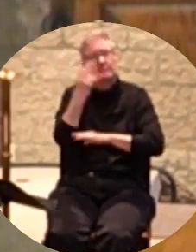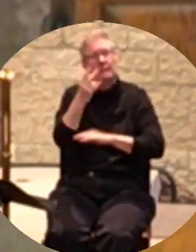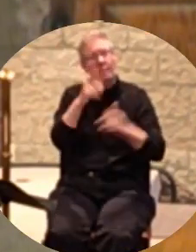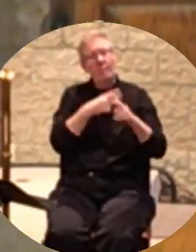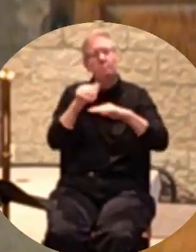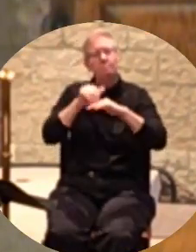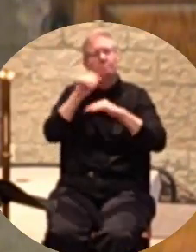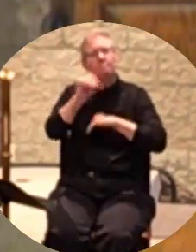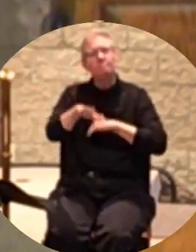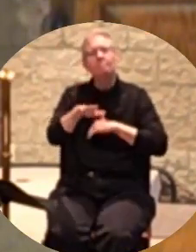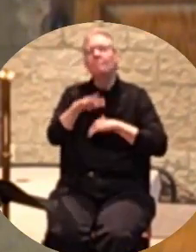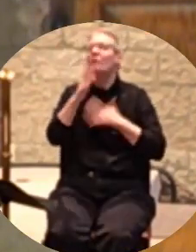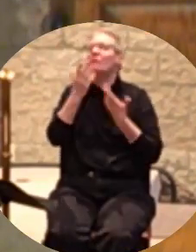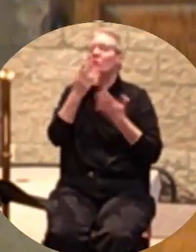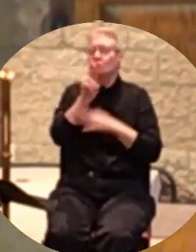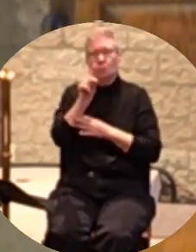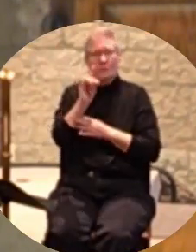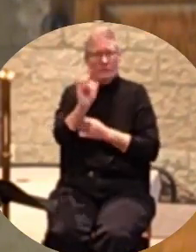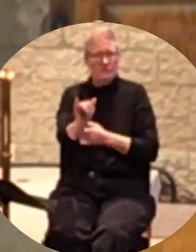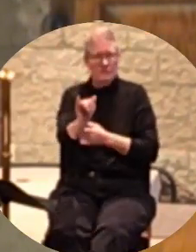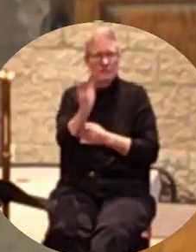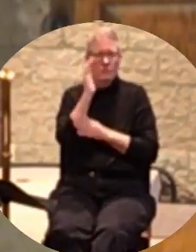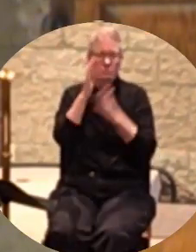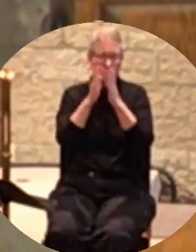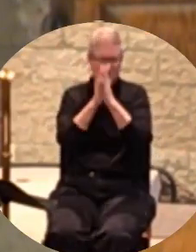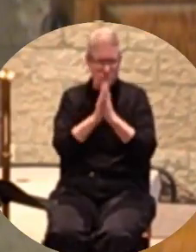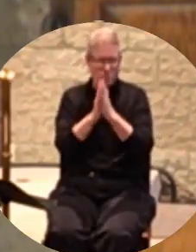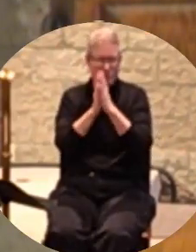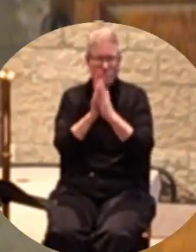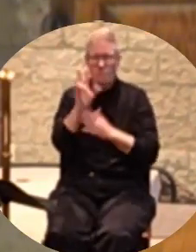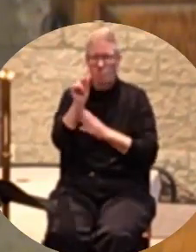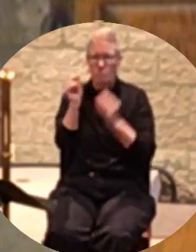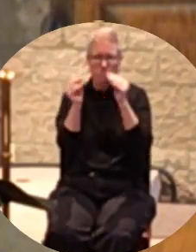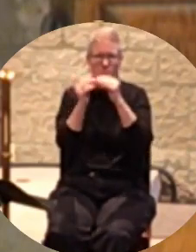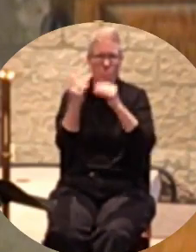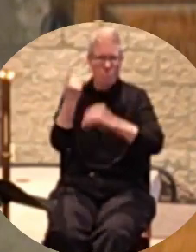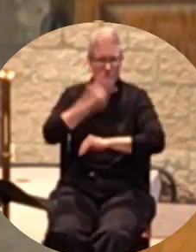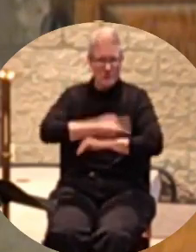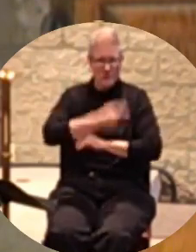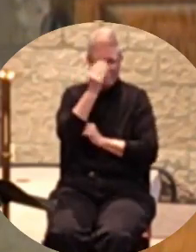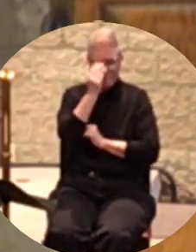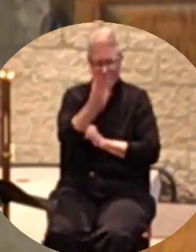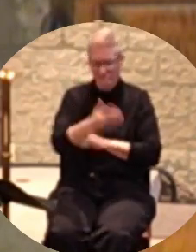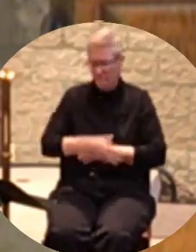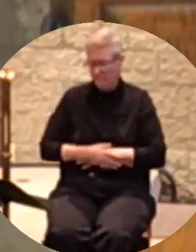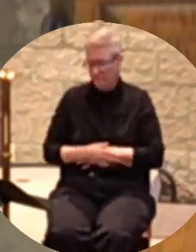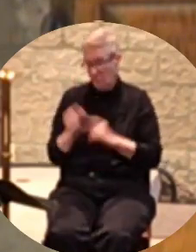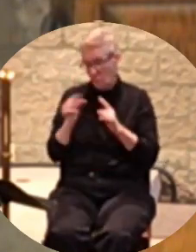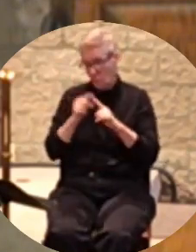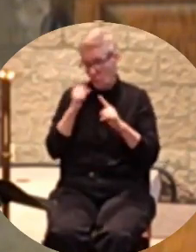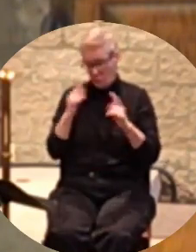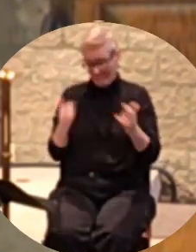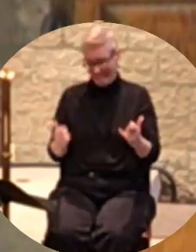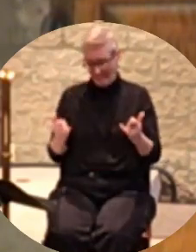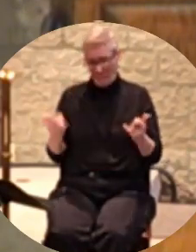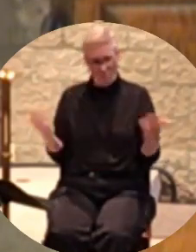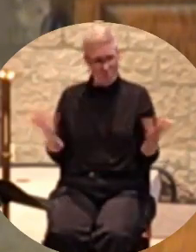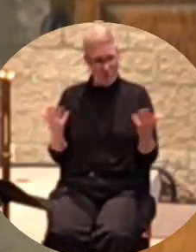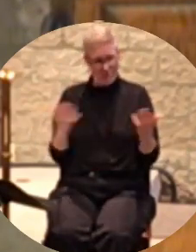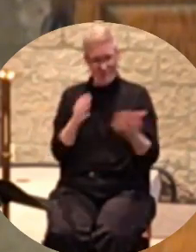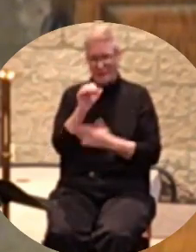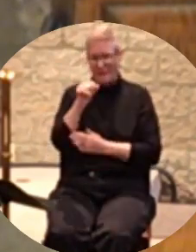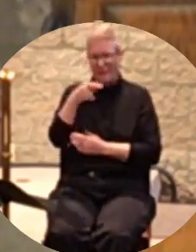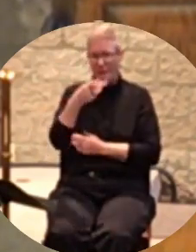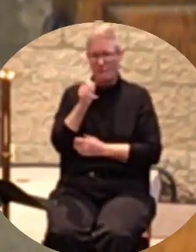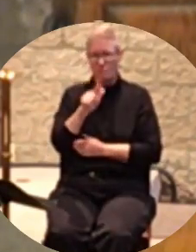prayed for an additional 30 days. And the word for today,